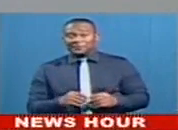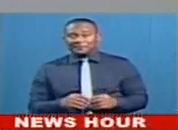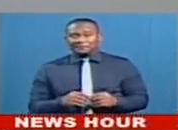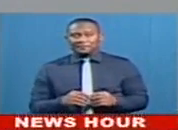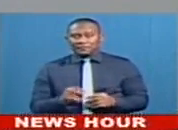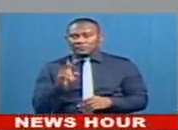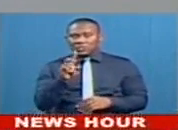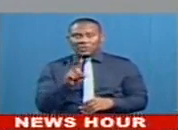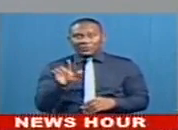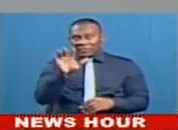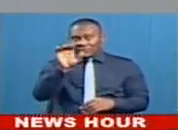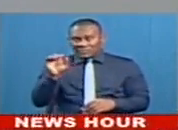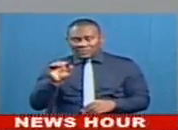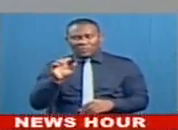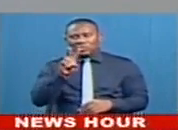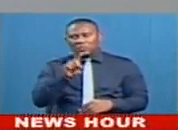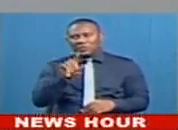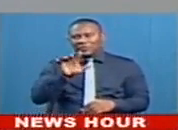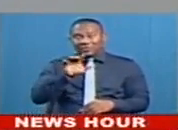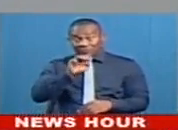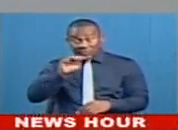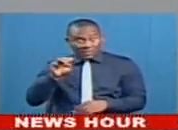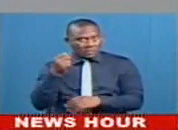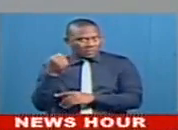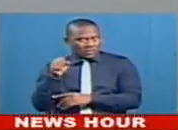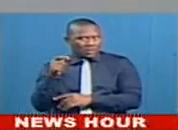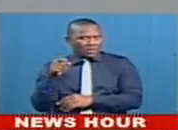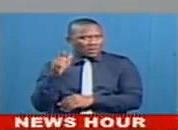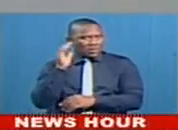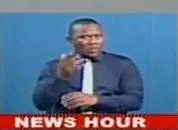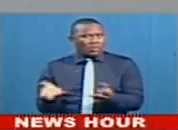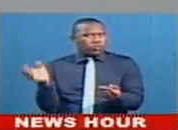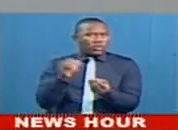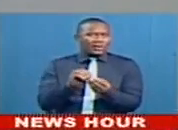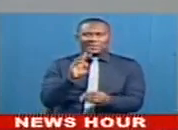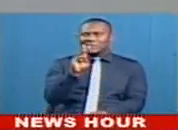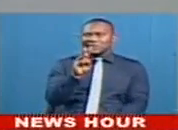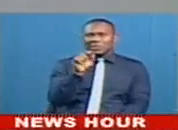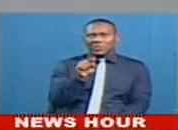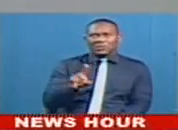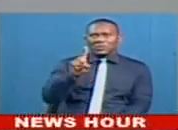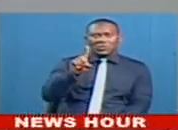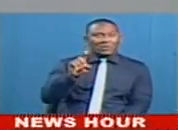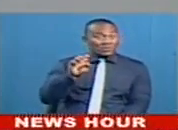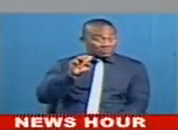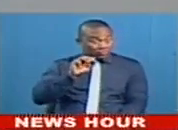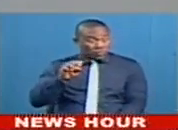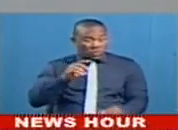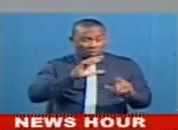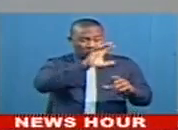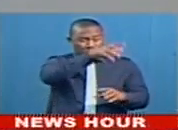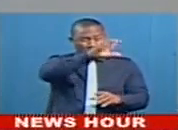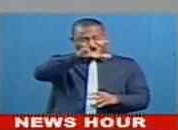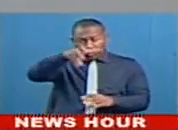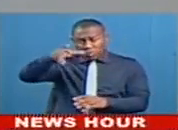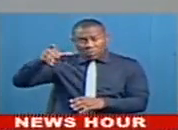the $2.5 million project has since generated 16.1 billion addresses for the whole country and will make